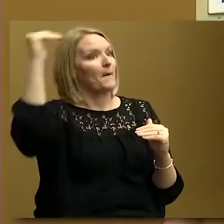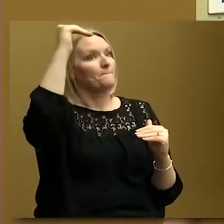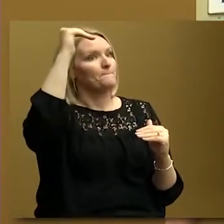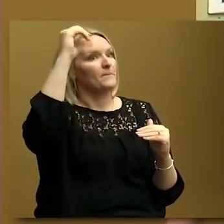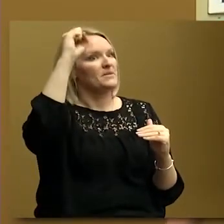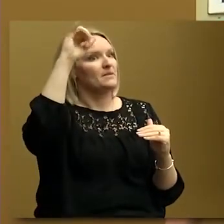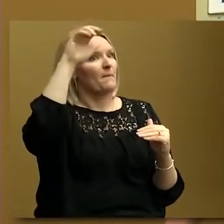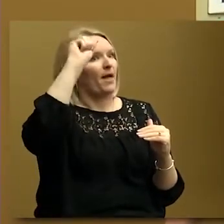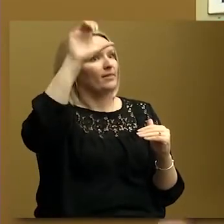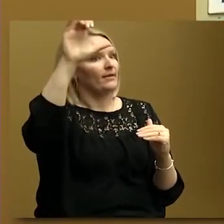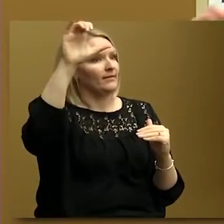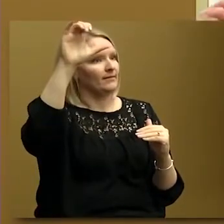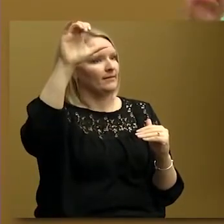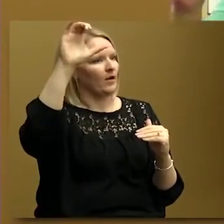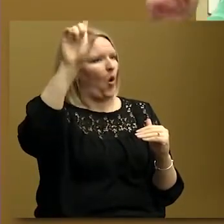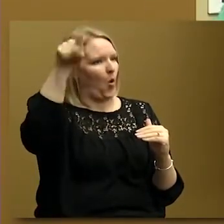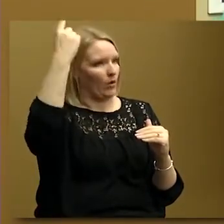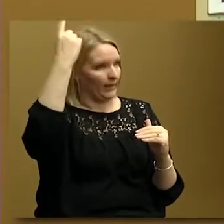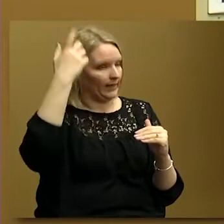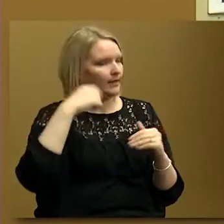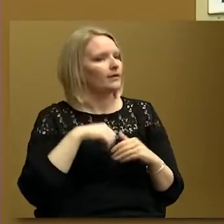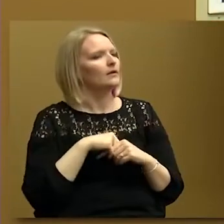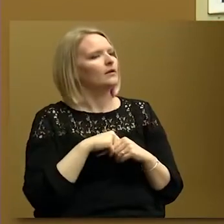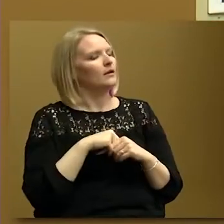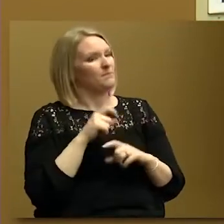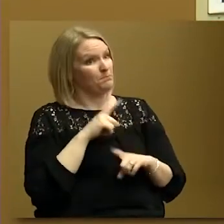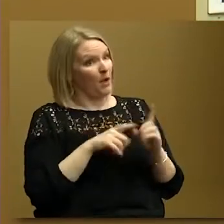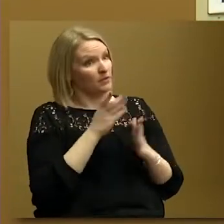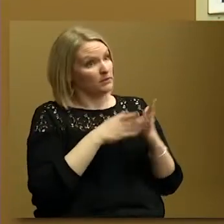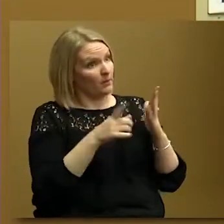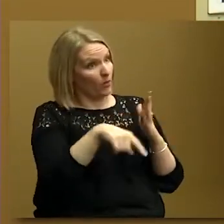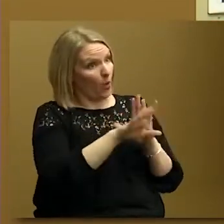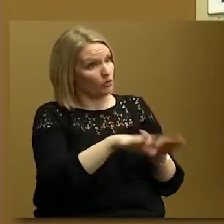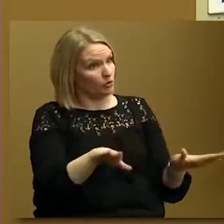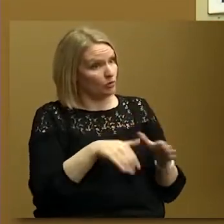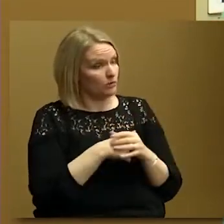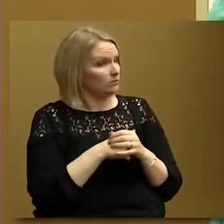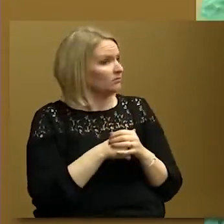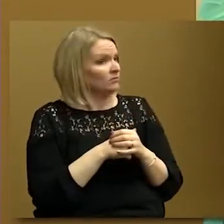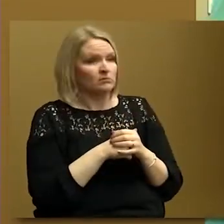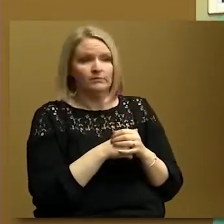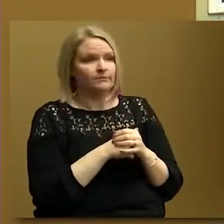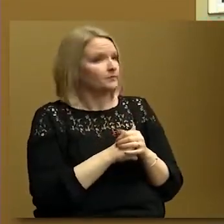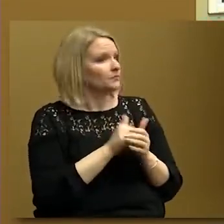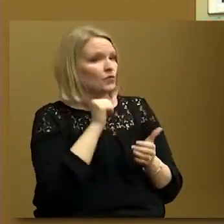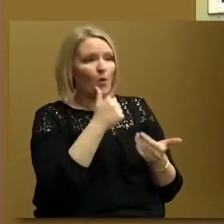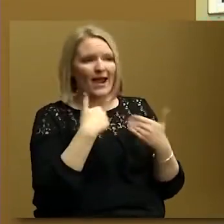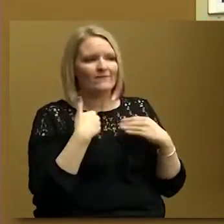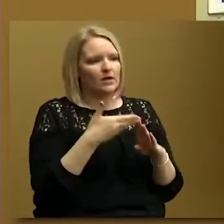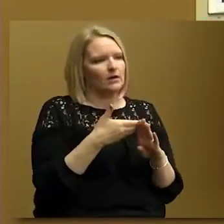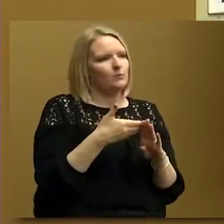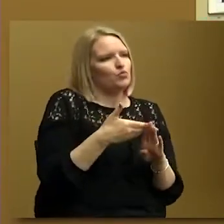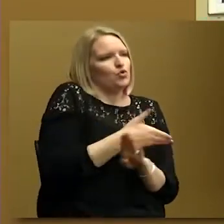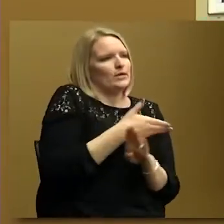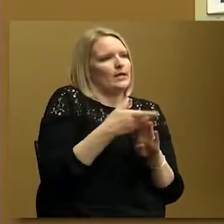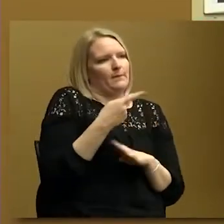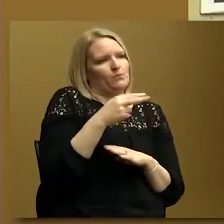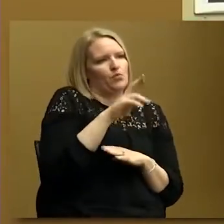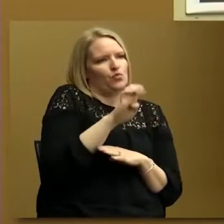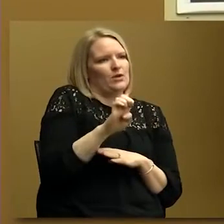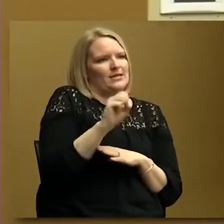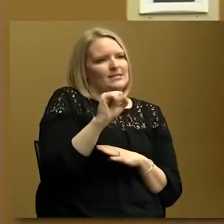symbolic. But some of these kiddos don't have all the pre-symbolic